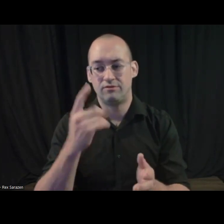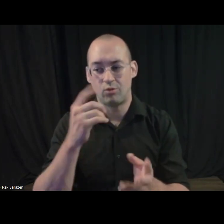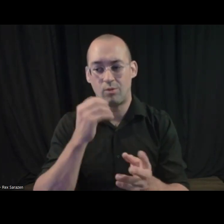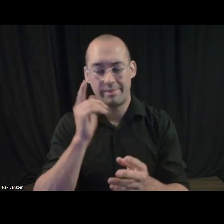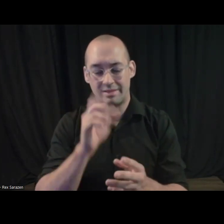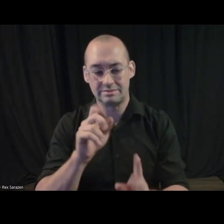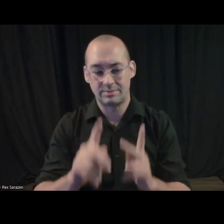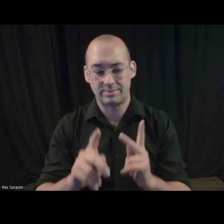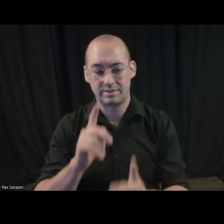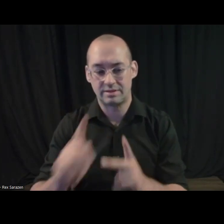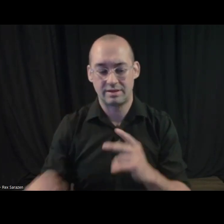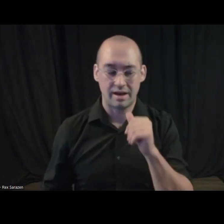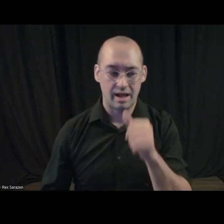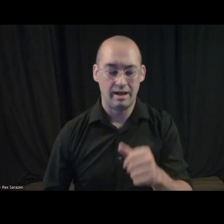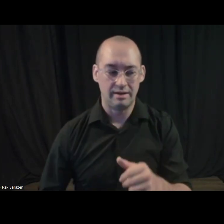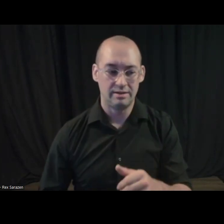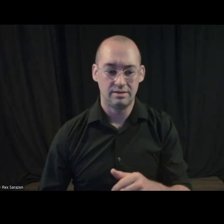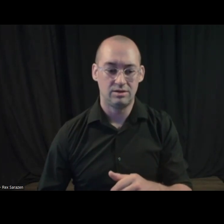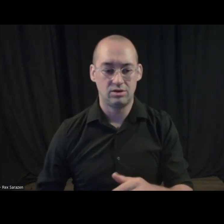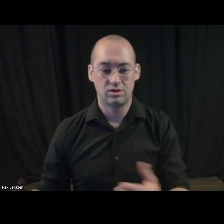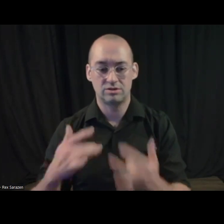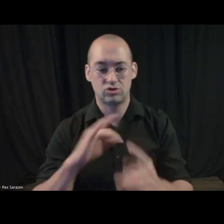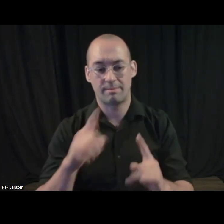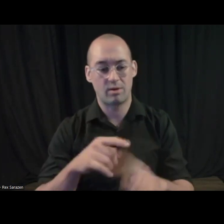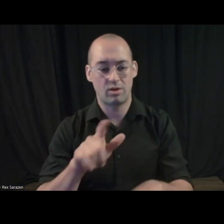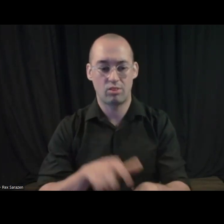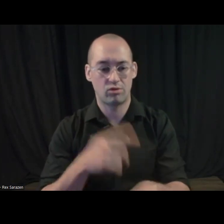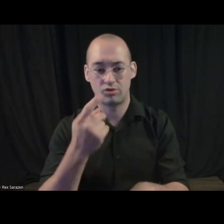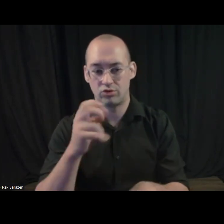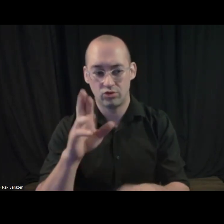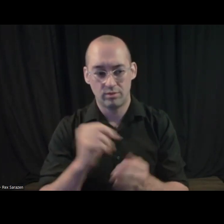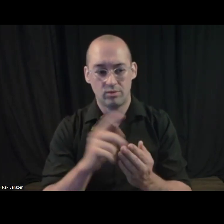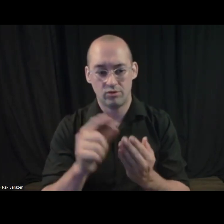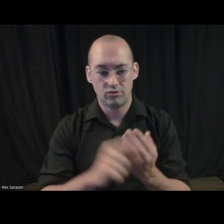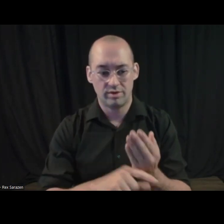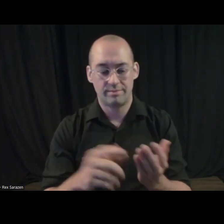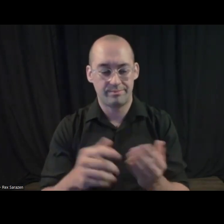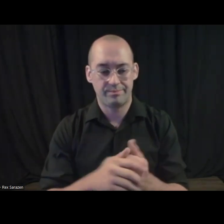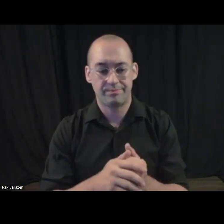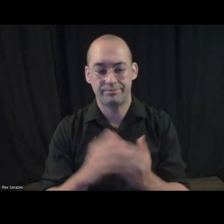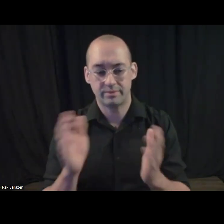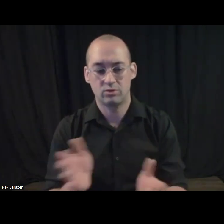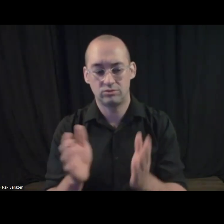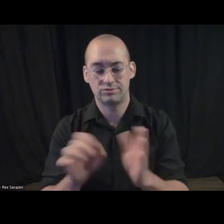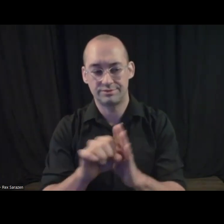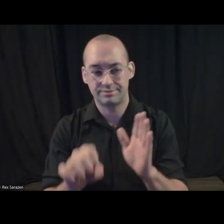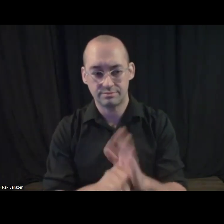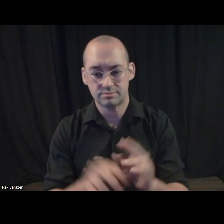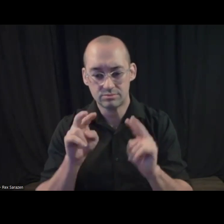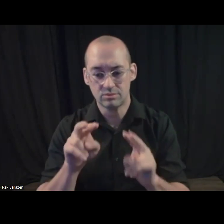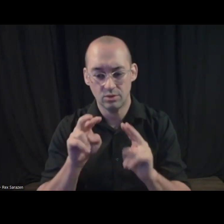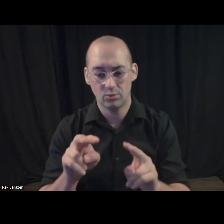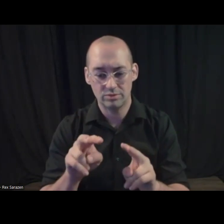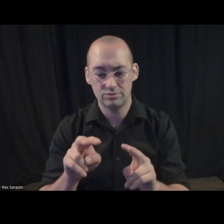aren't worried about the longevity of the programs each year. We also encourage the state to closely watch the